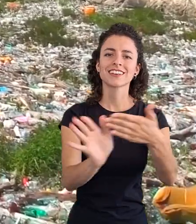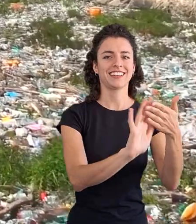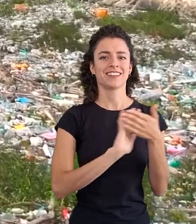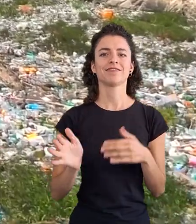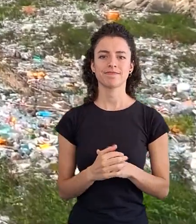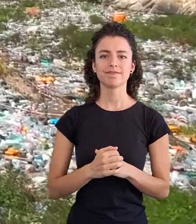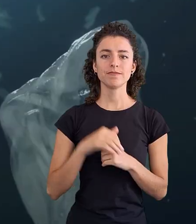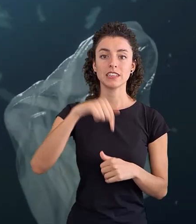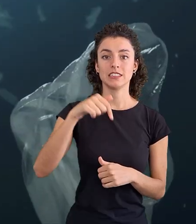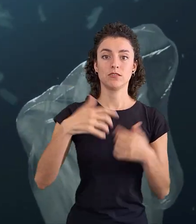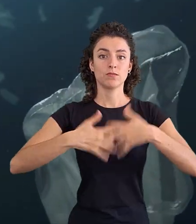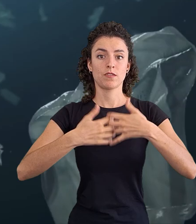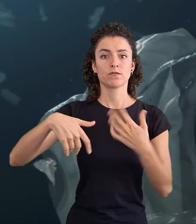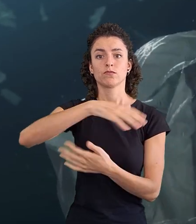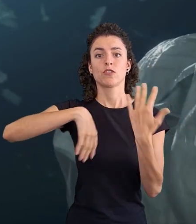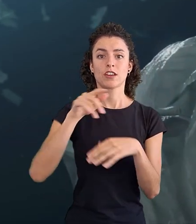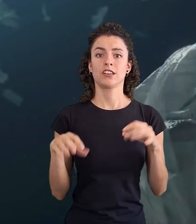environment.